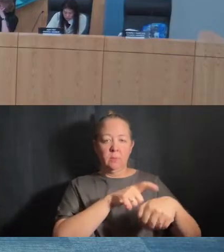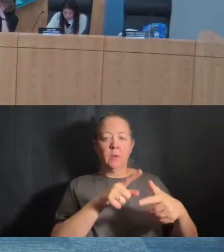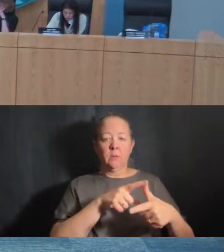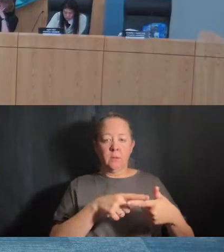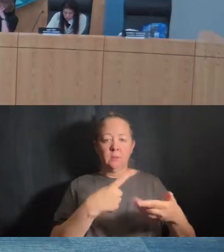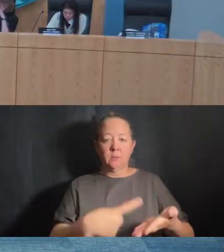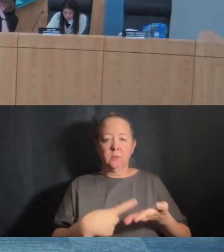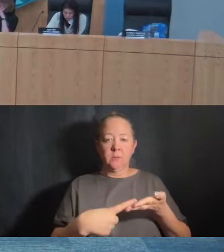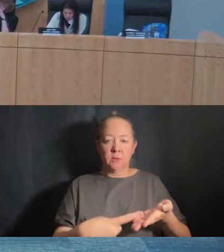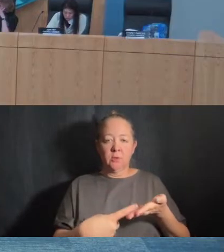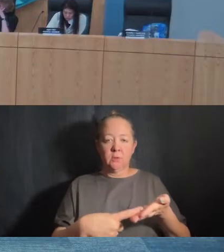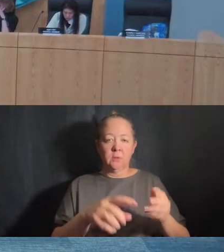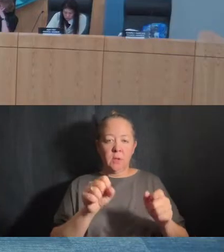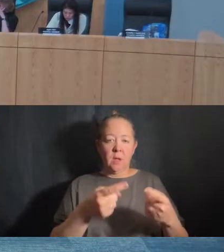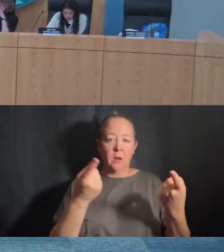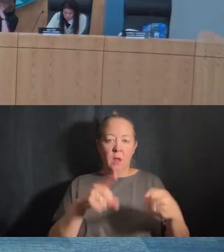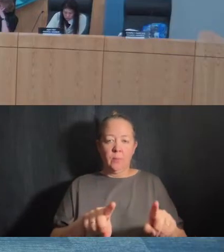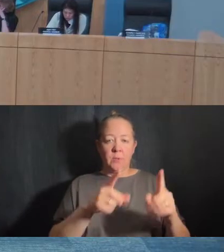however it goes. But,